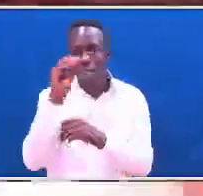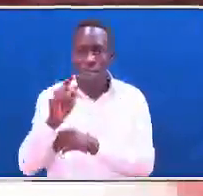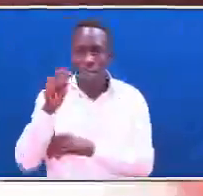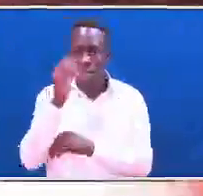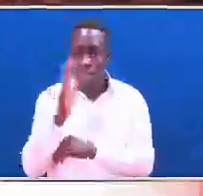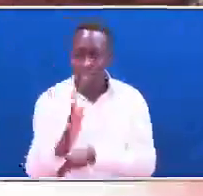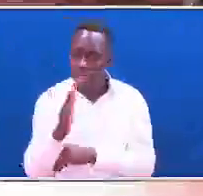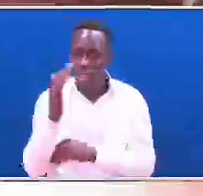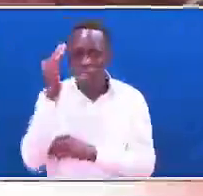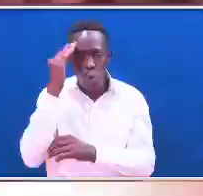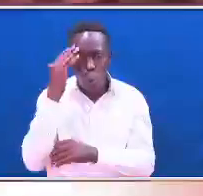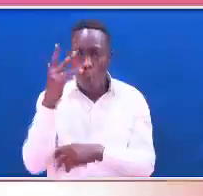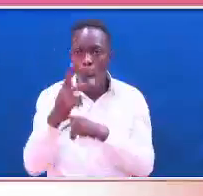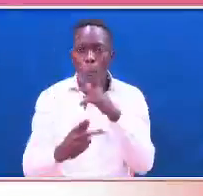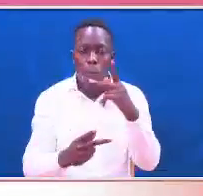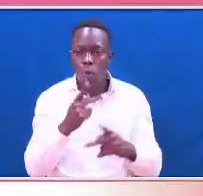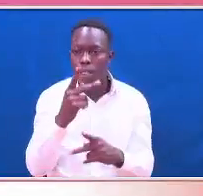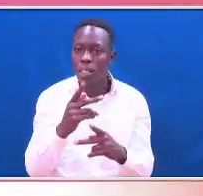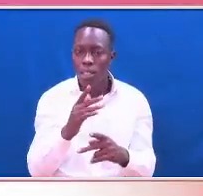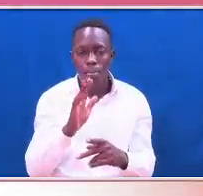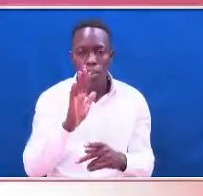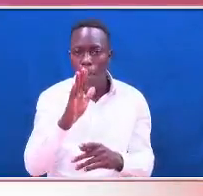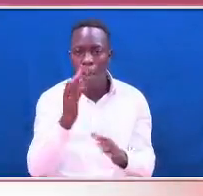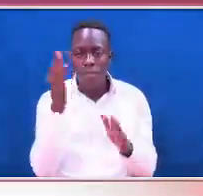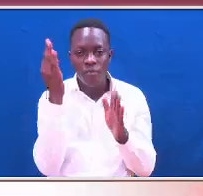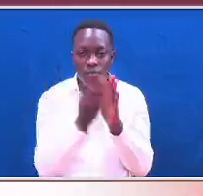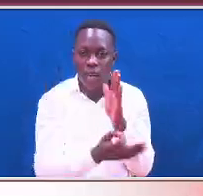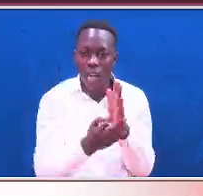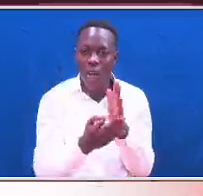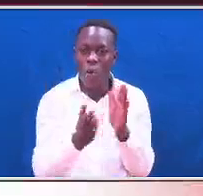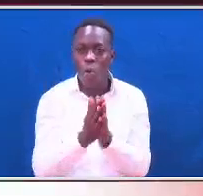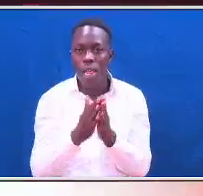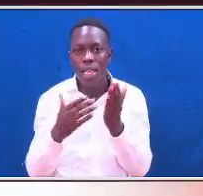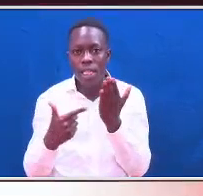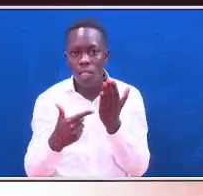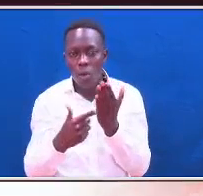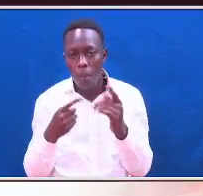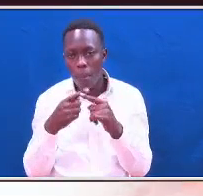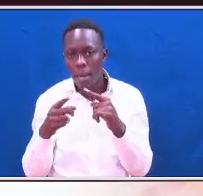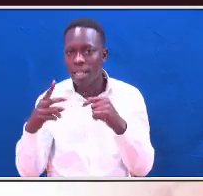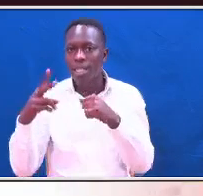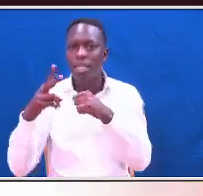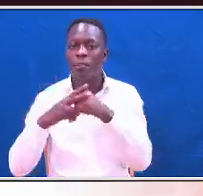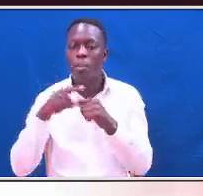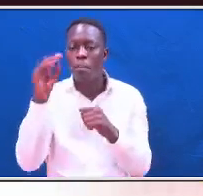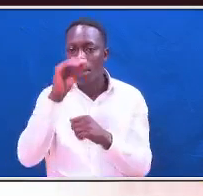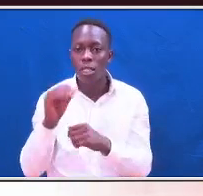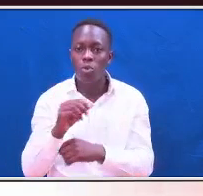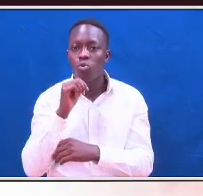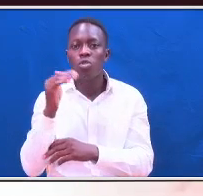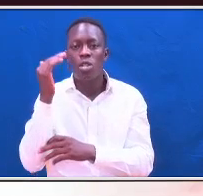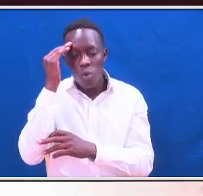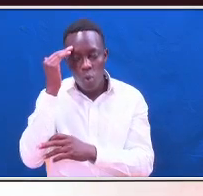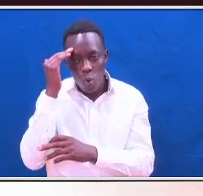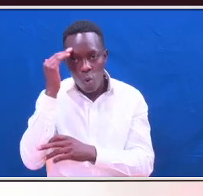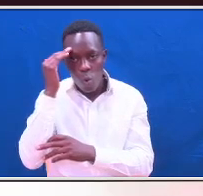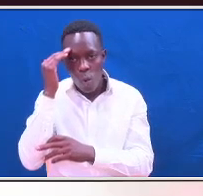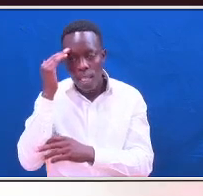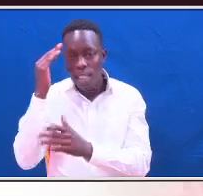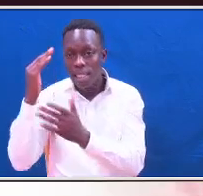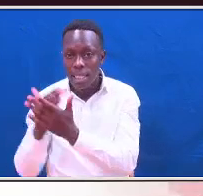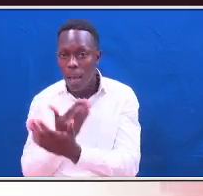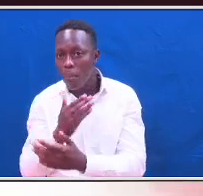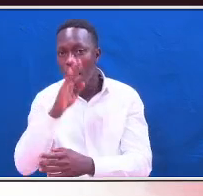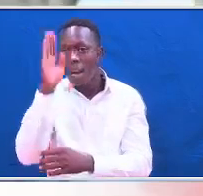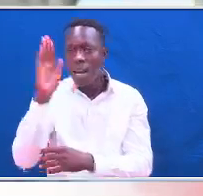the process of filing their returns digitally. However, 7% do not, while 3% have never heard of